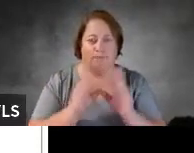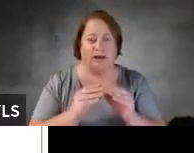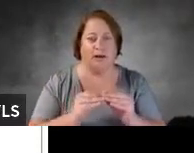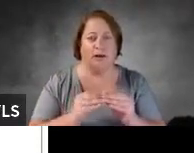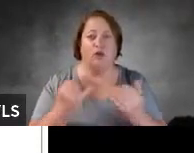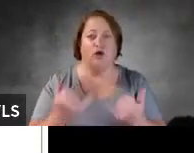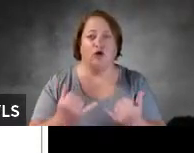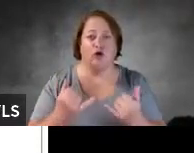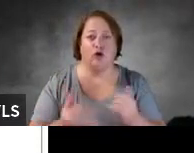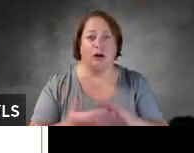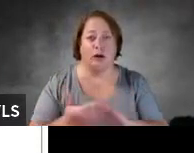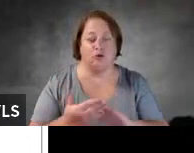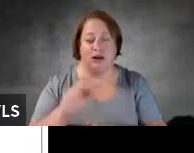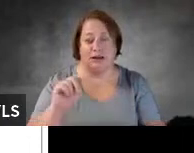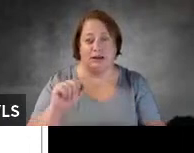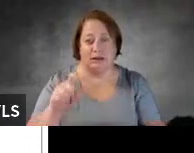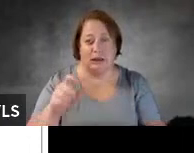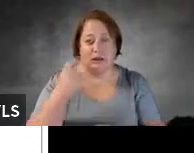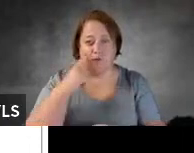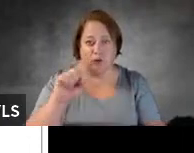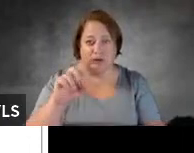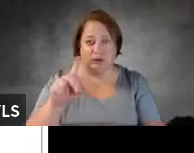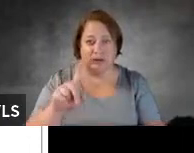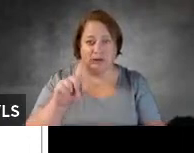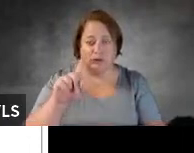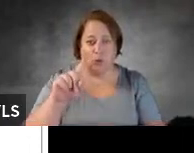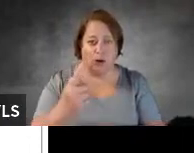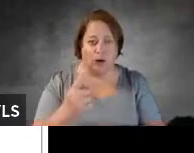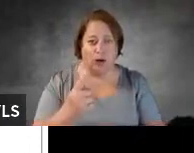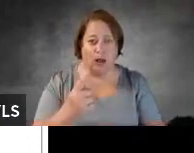current operating tax for SSD is